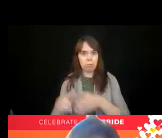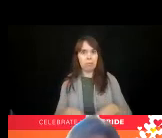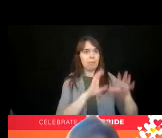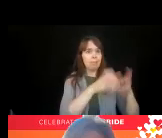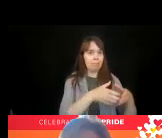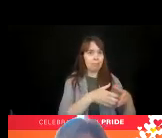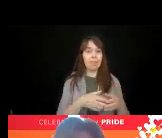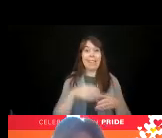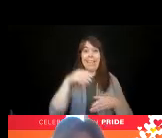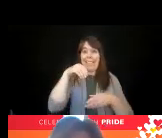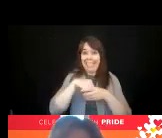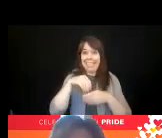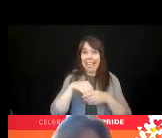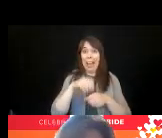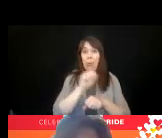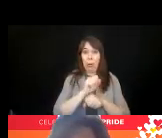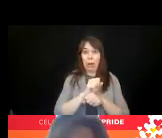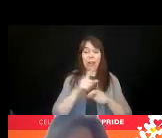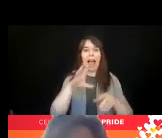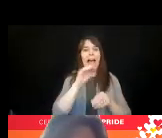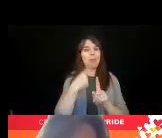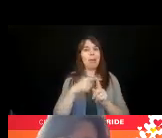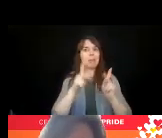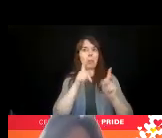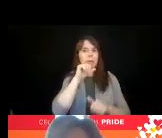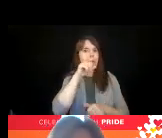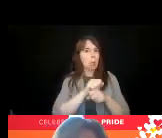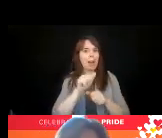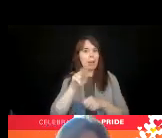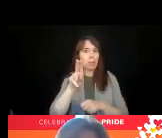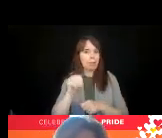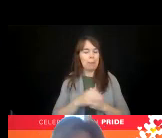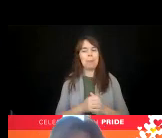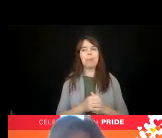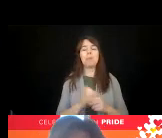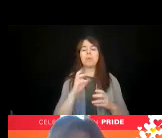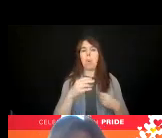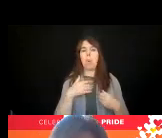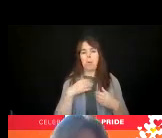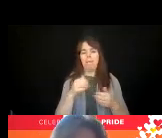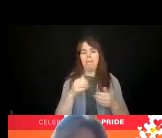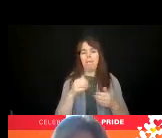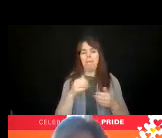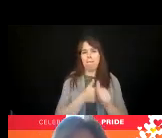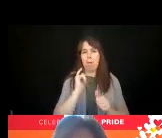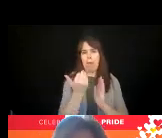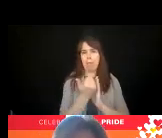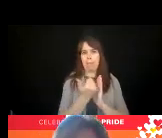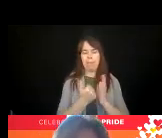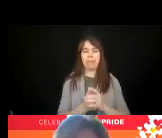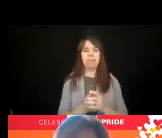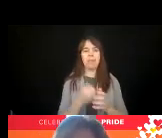both internally and externally. So we put these guiding principles together, and we wanted to make sure they